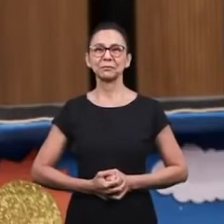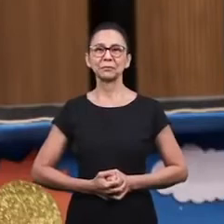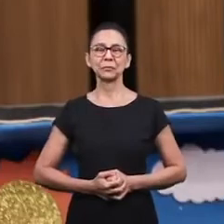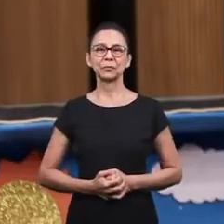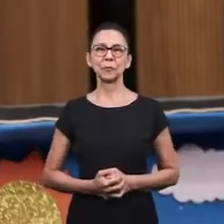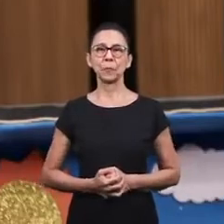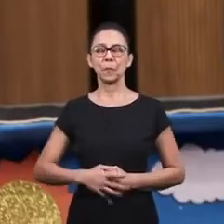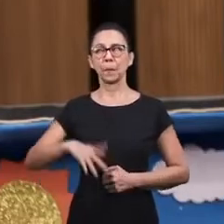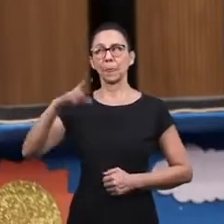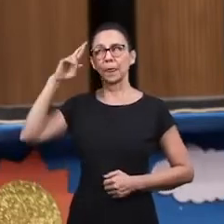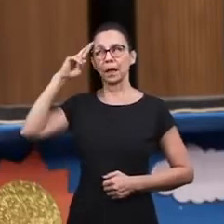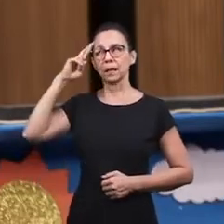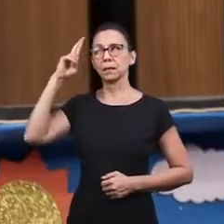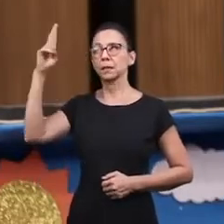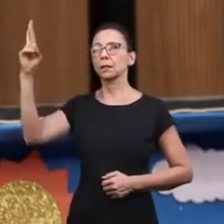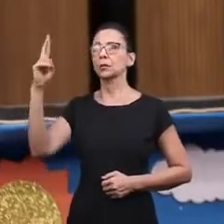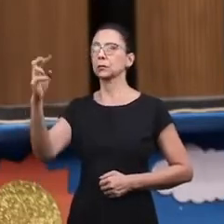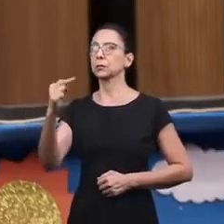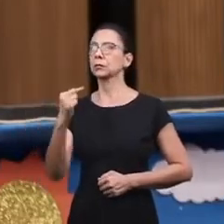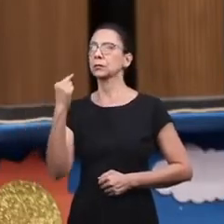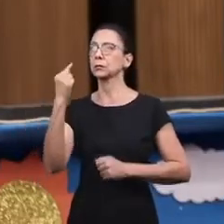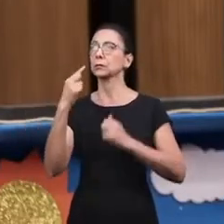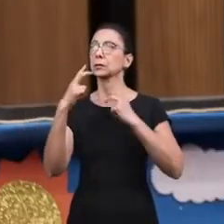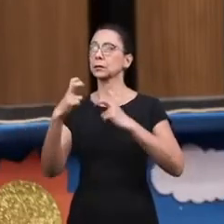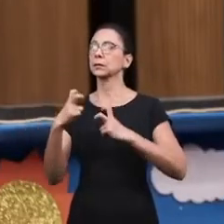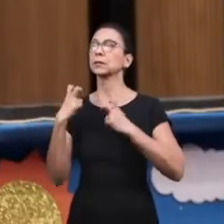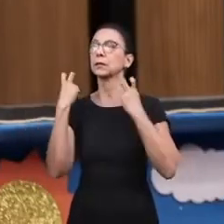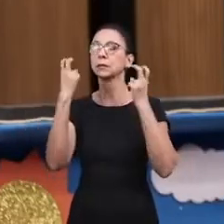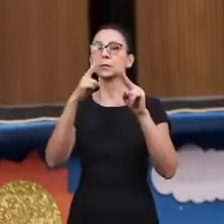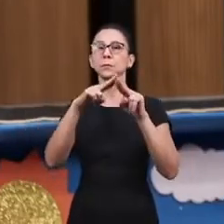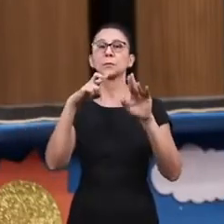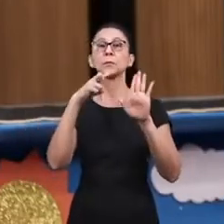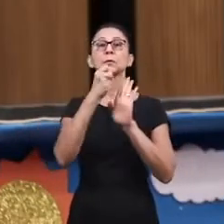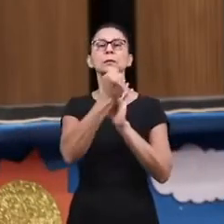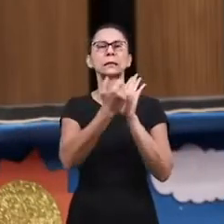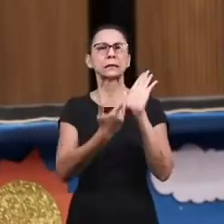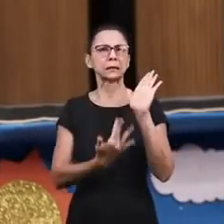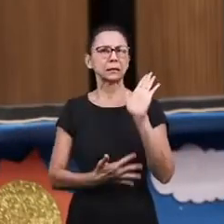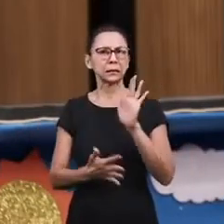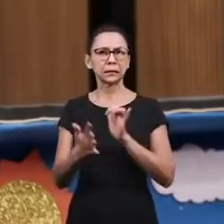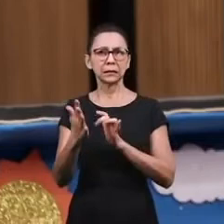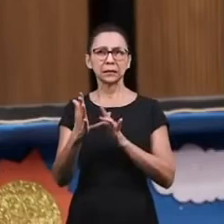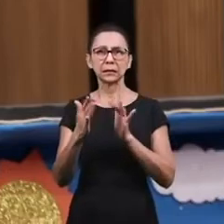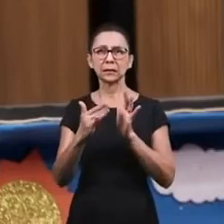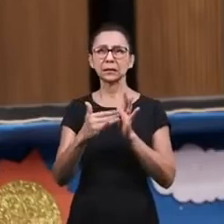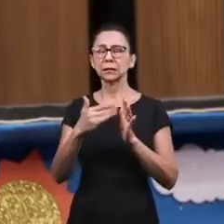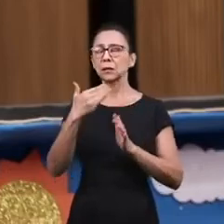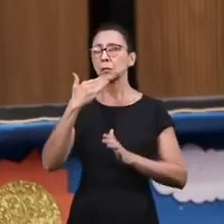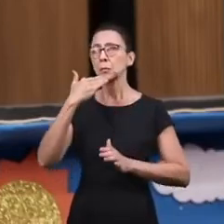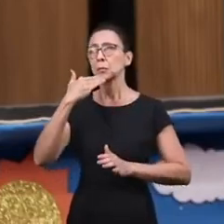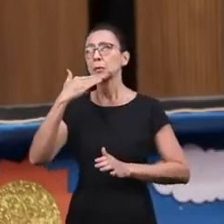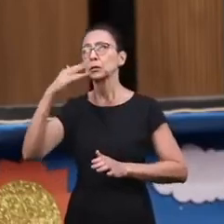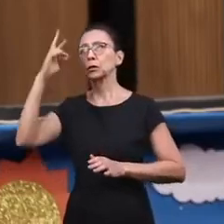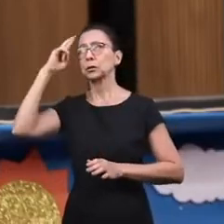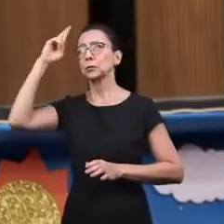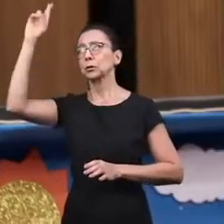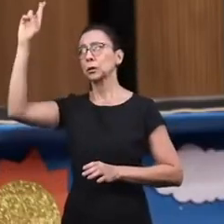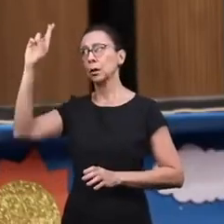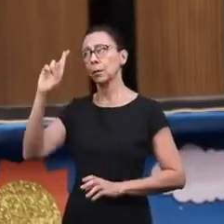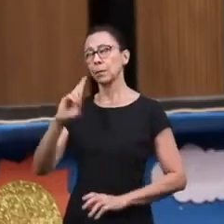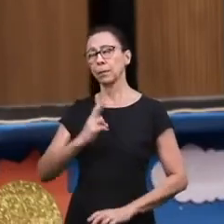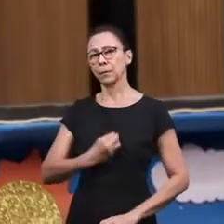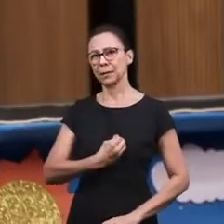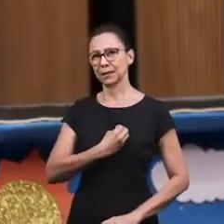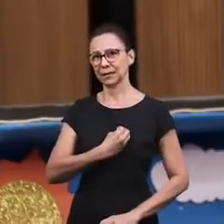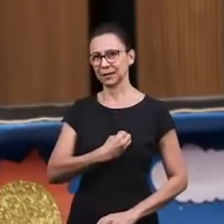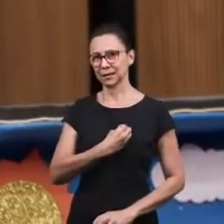Lord, we plead by the blood of Jesus, asking you, God, for your presence. We ask you at